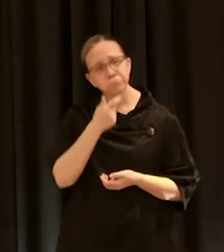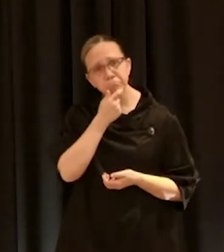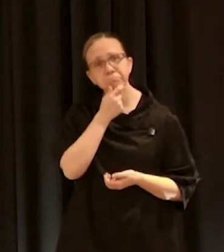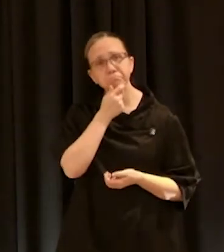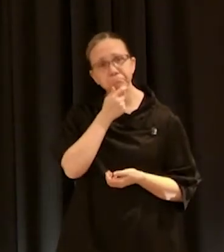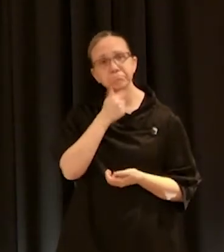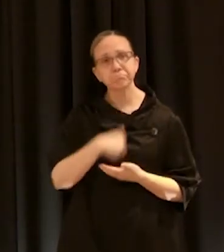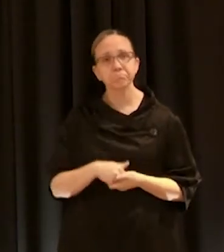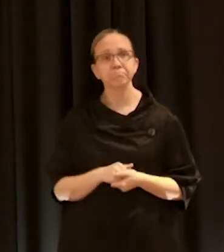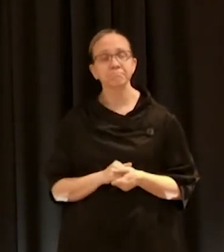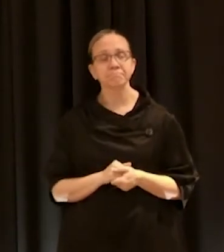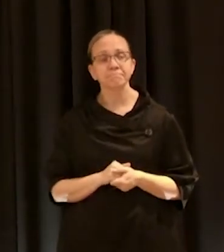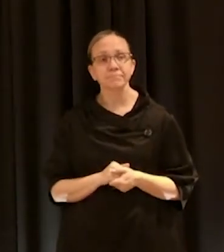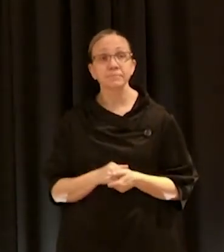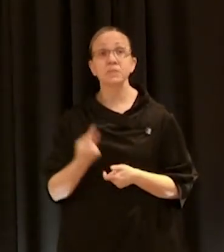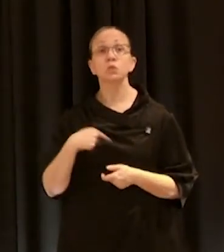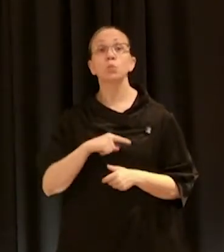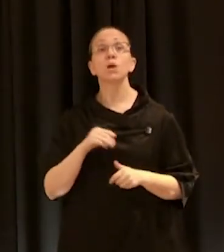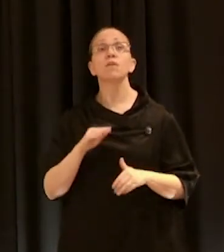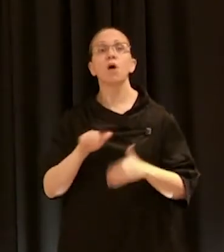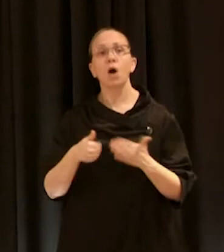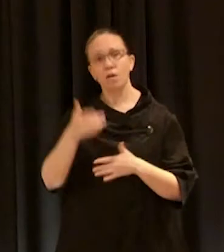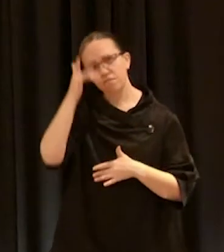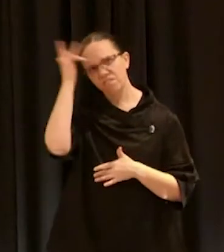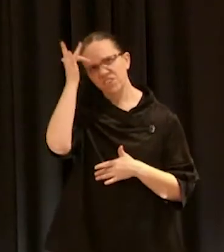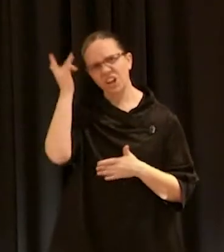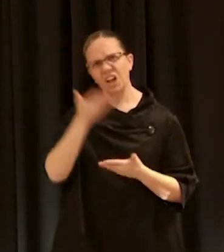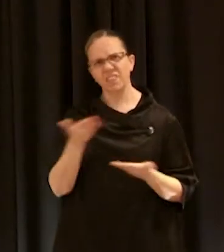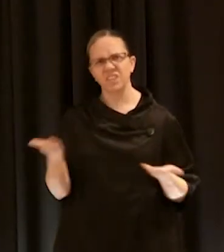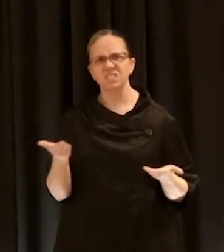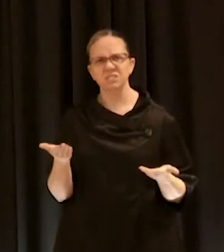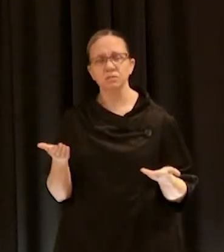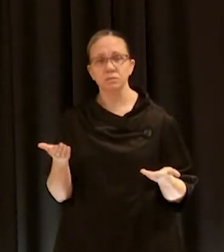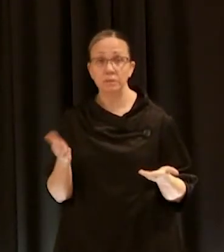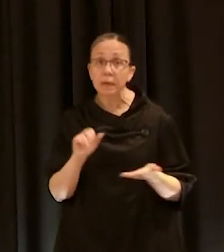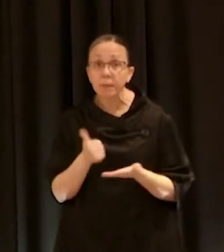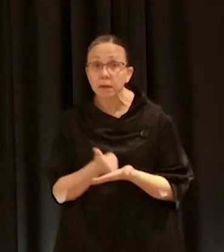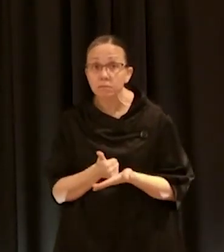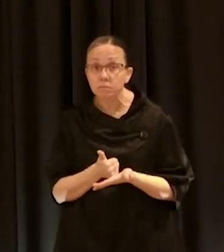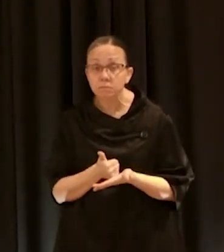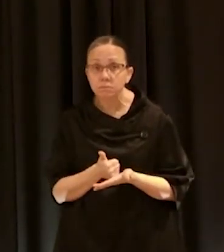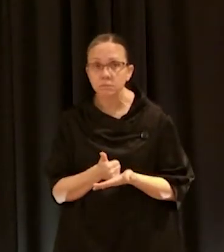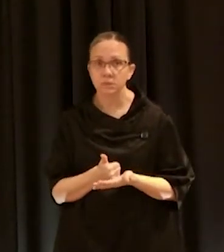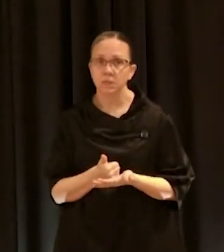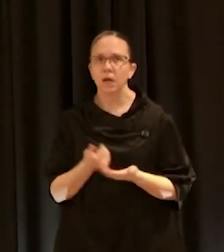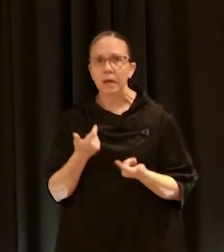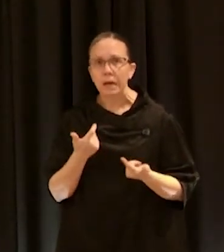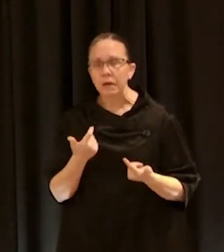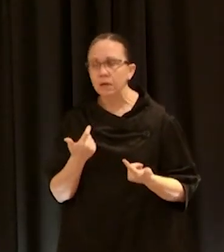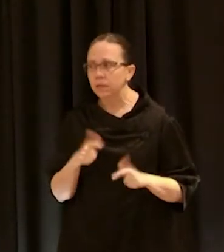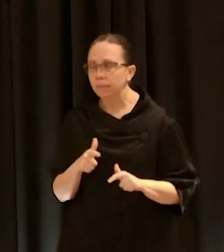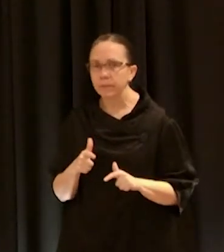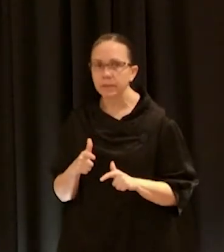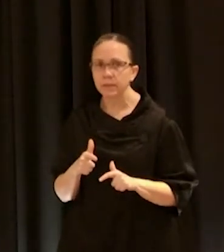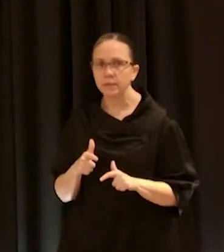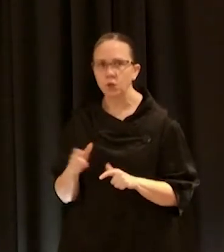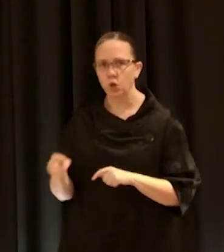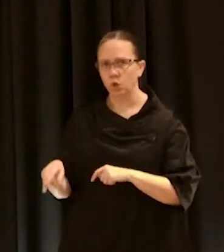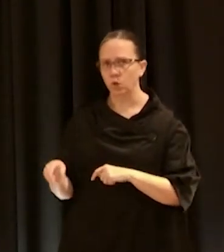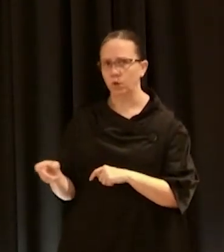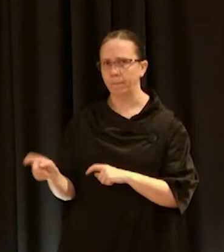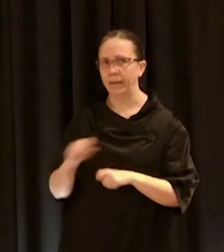Amnesty or pardon. We have all forgotten stuff. Amen. Let me get out, grab my keys real